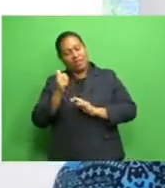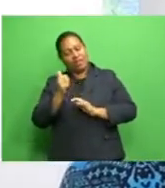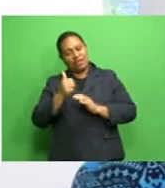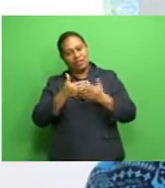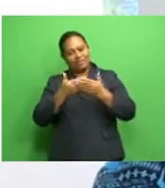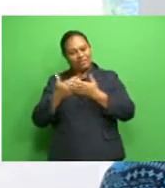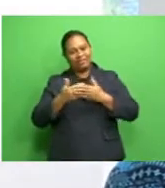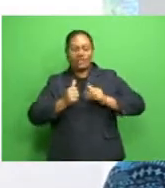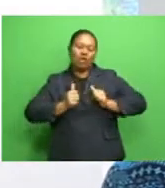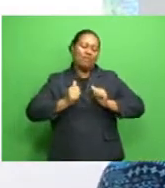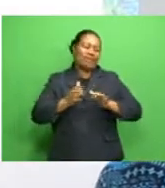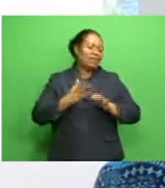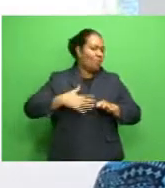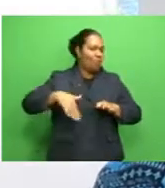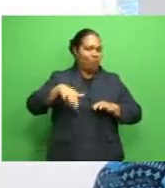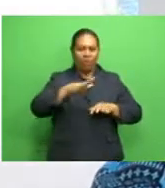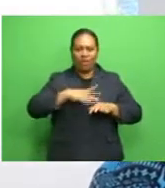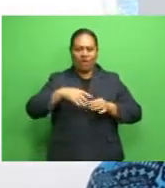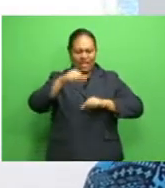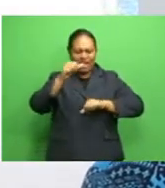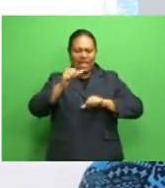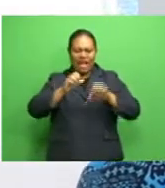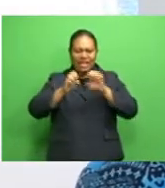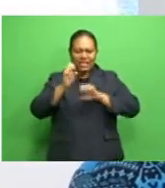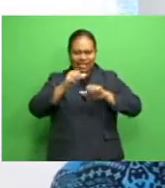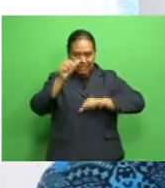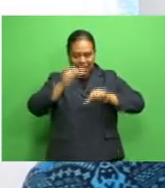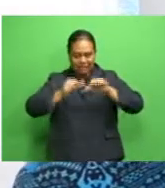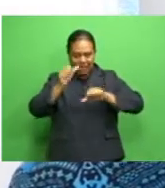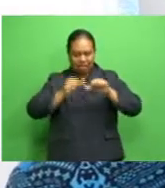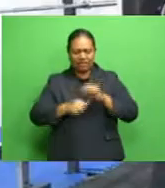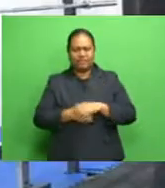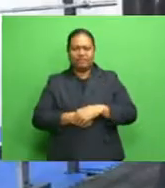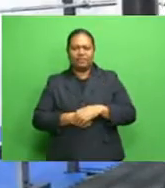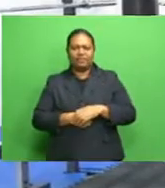to complete all the assessments. It was,